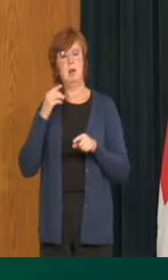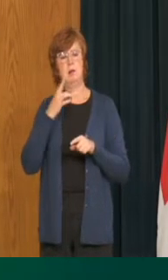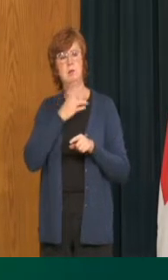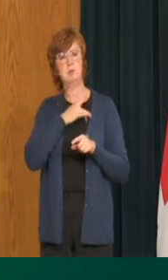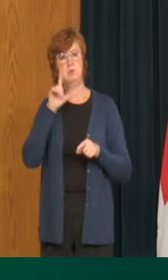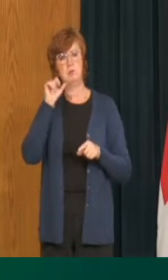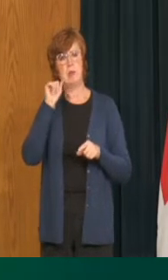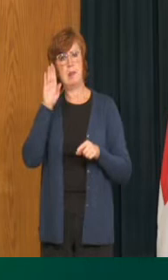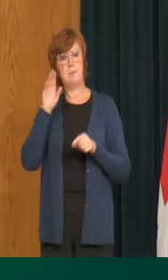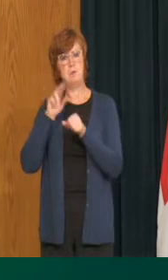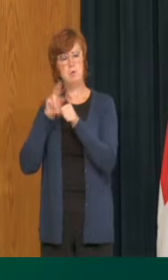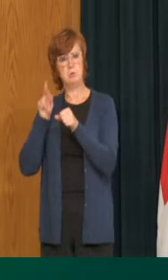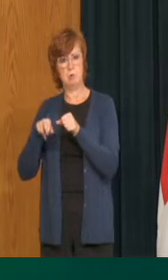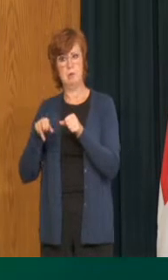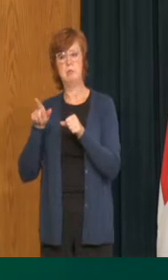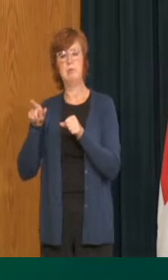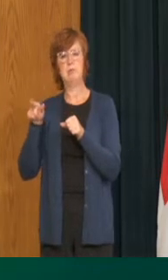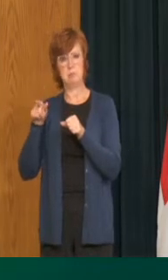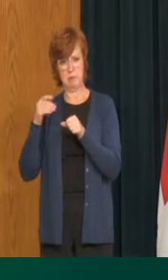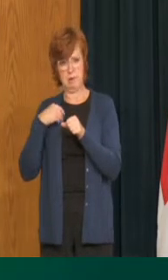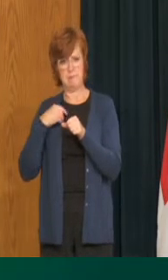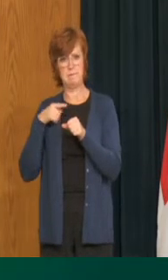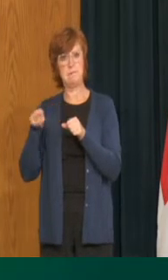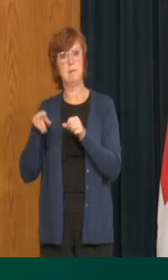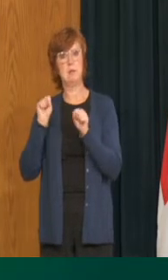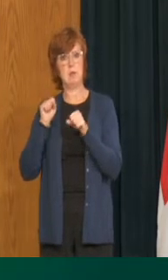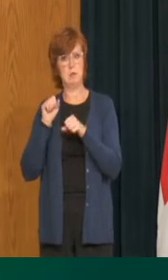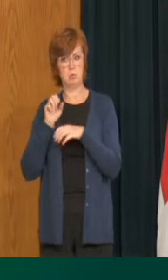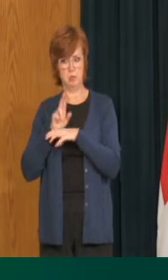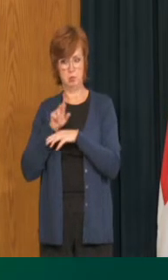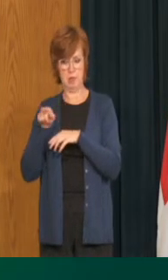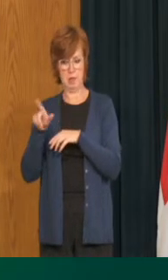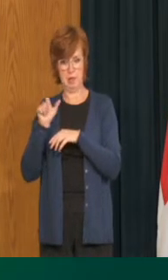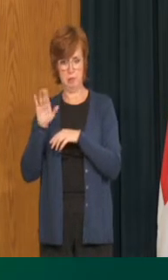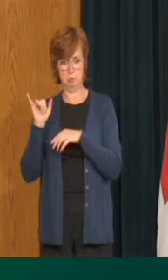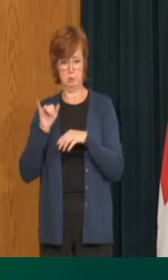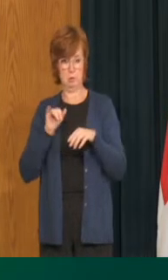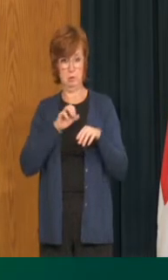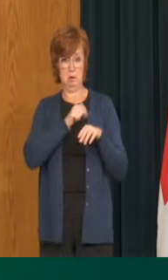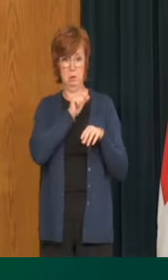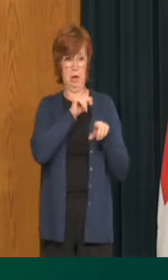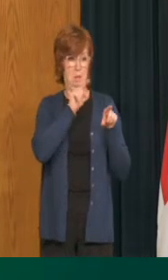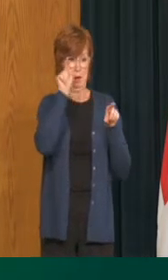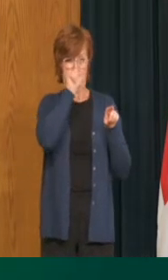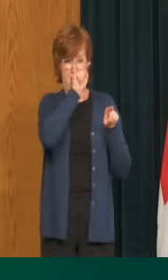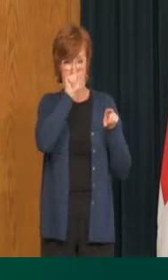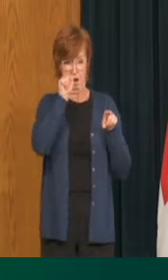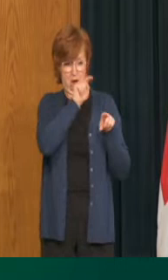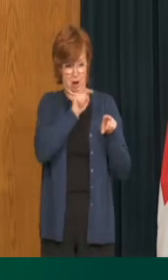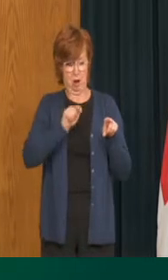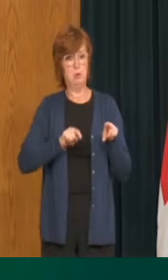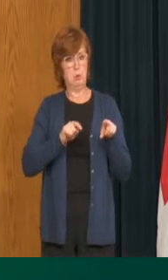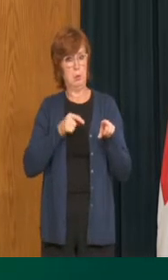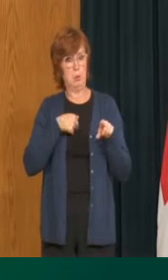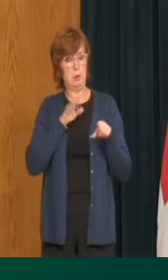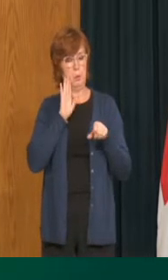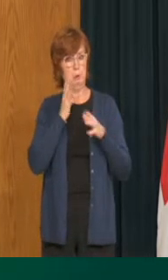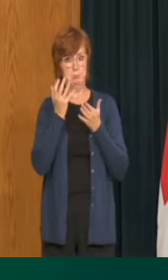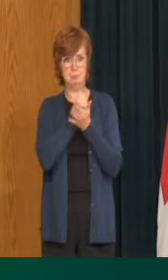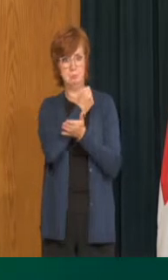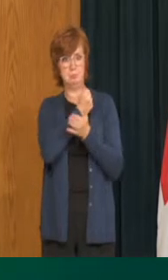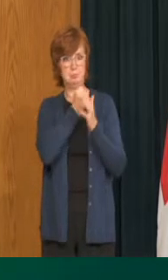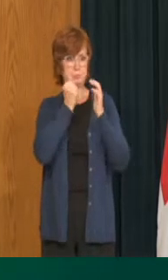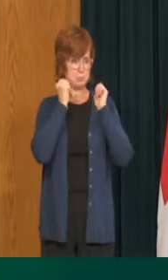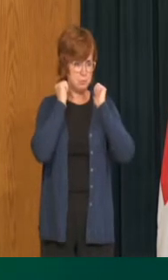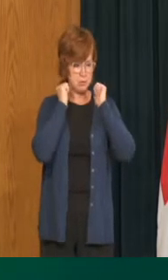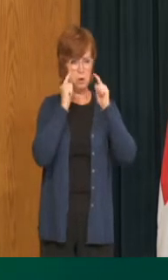Lab, and so there, what we are trying to do is to use every opportunity that we have to increase our